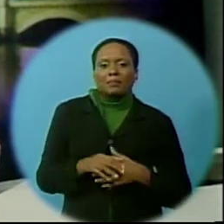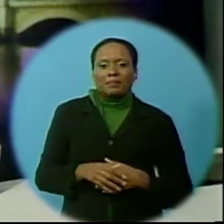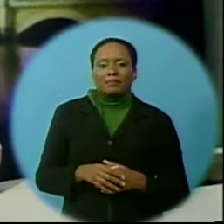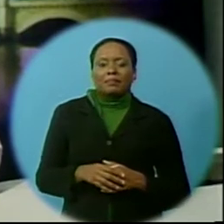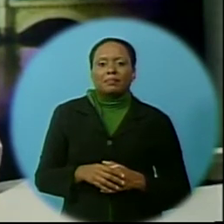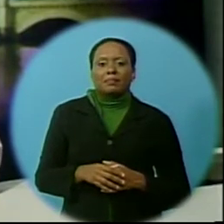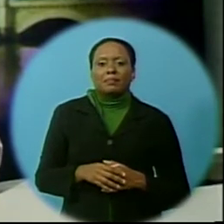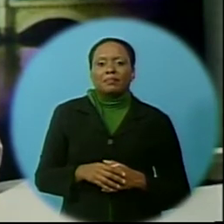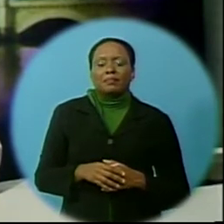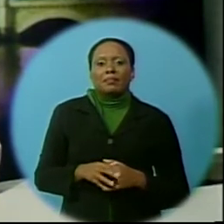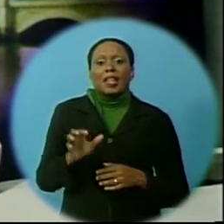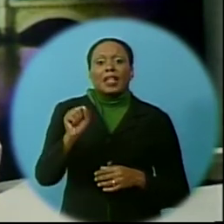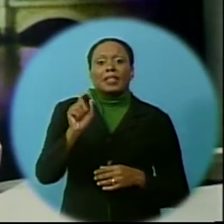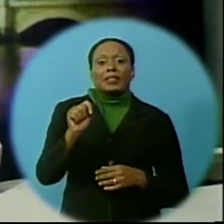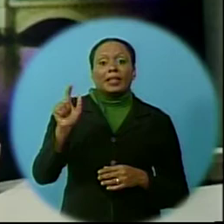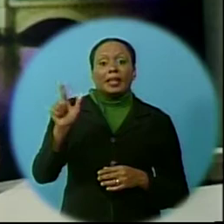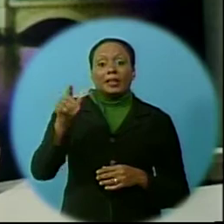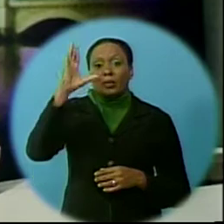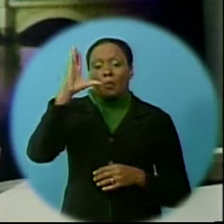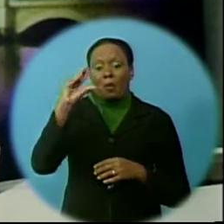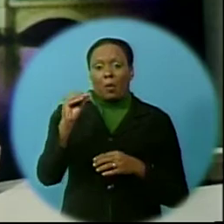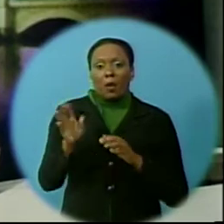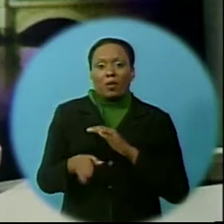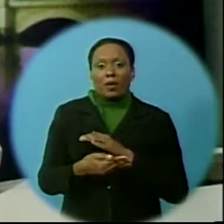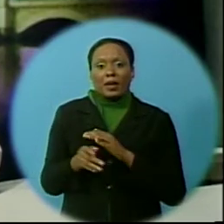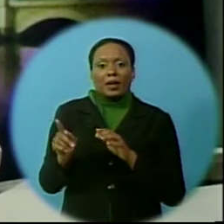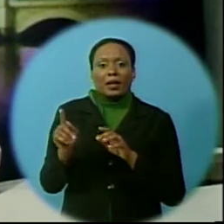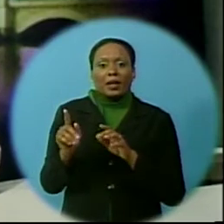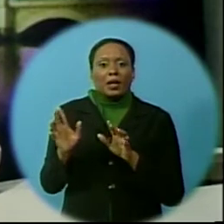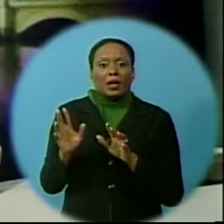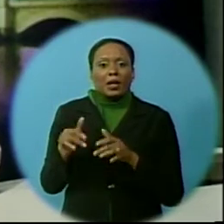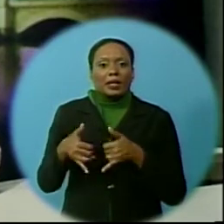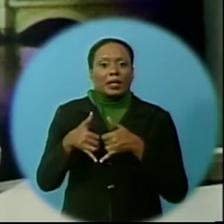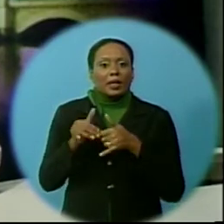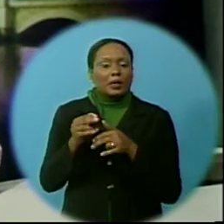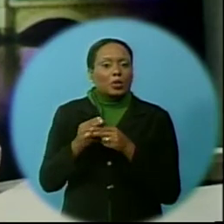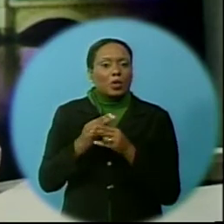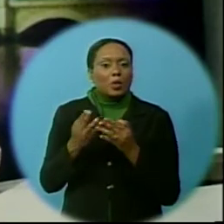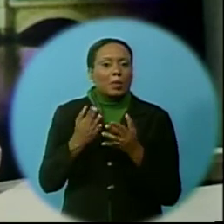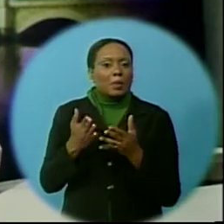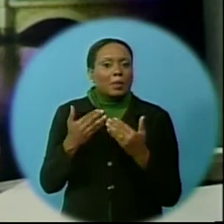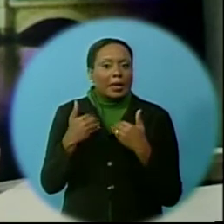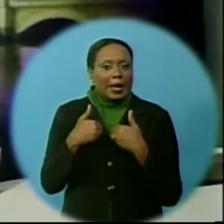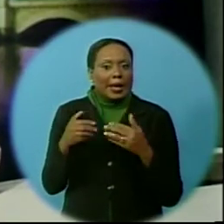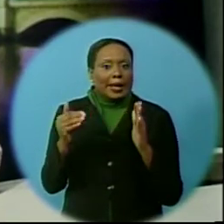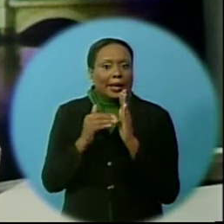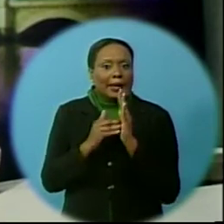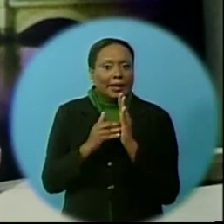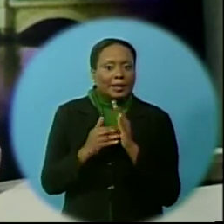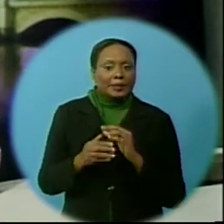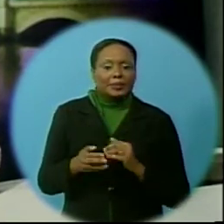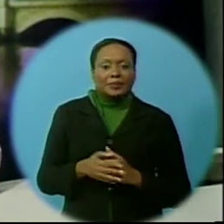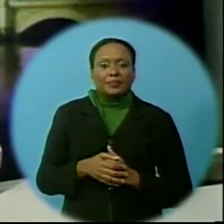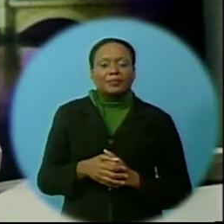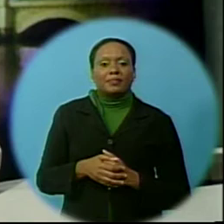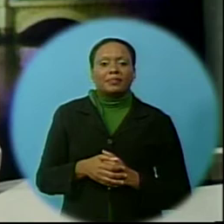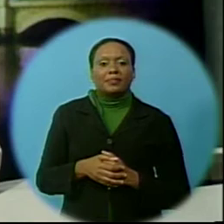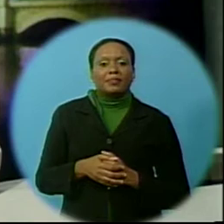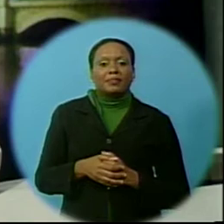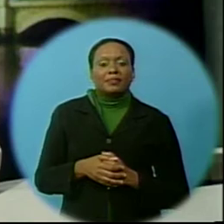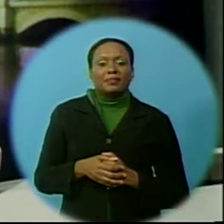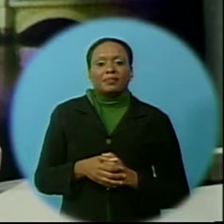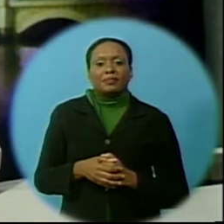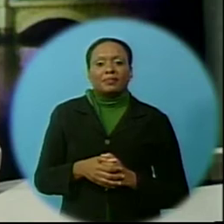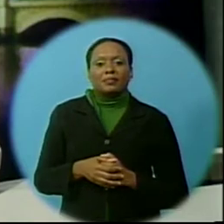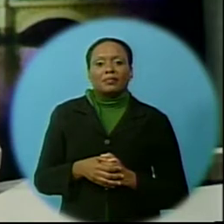at Dover. St. Leonard's boys under-19 cricket title is back on the line despite only having secured it earlier this year. That's because